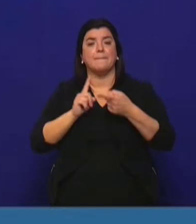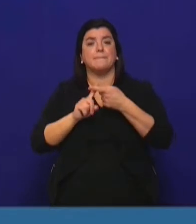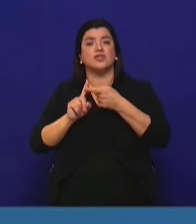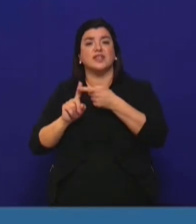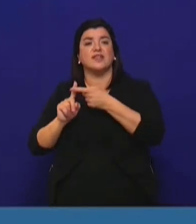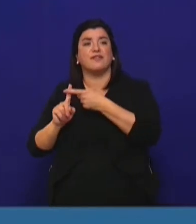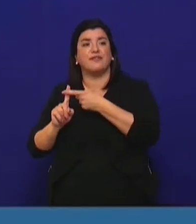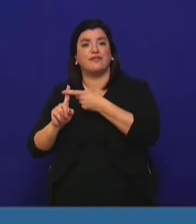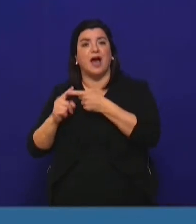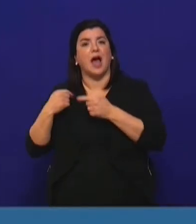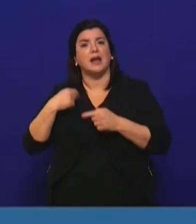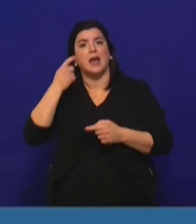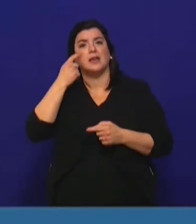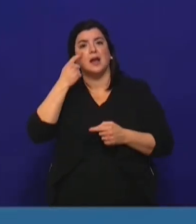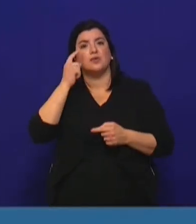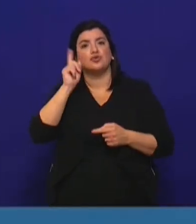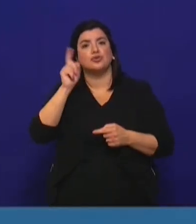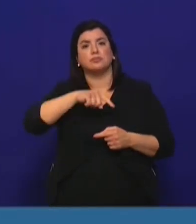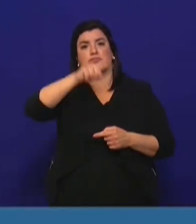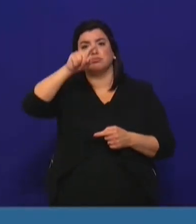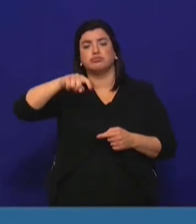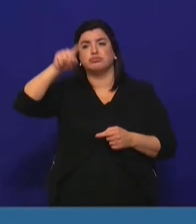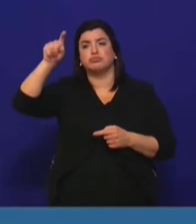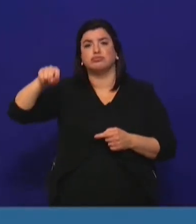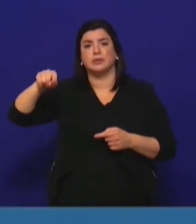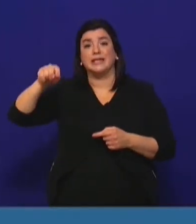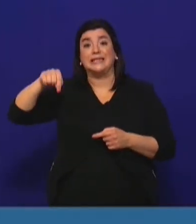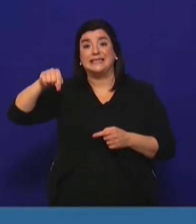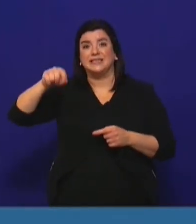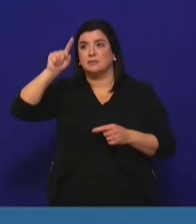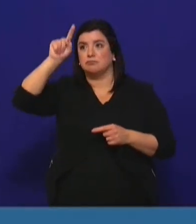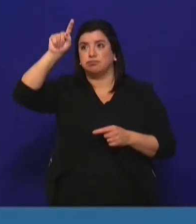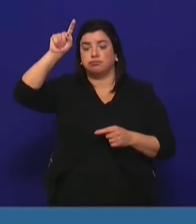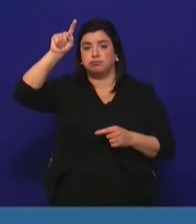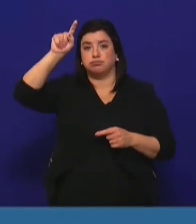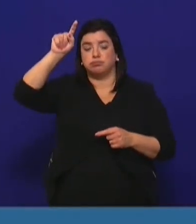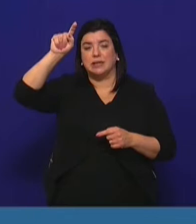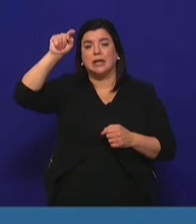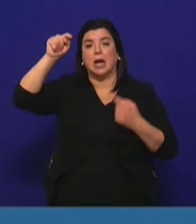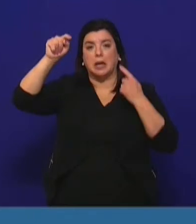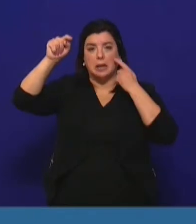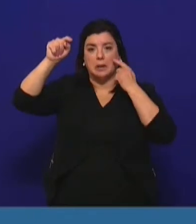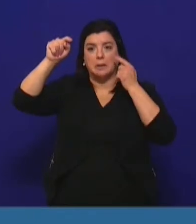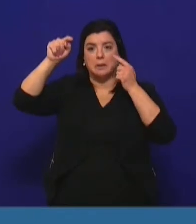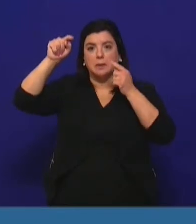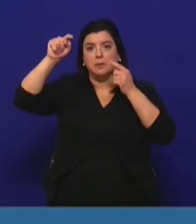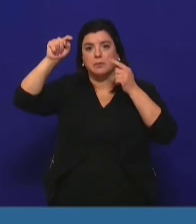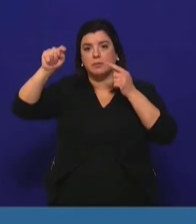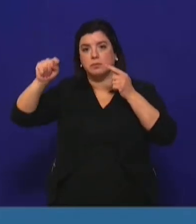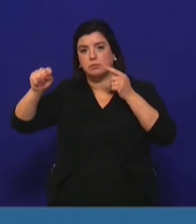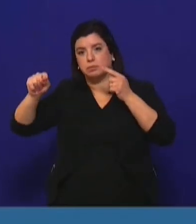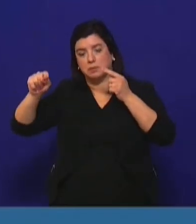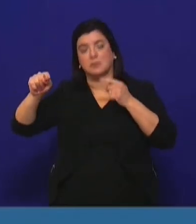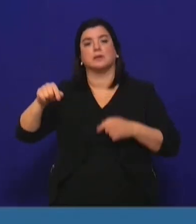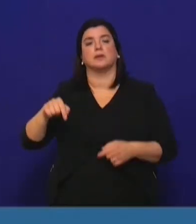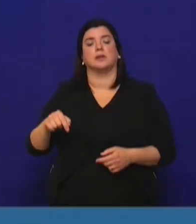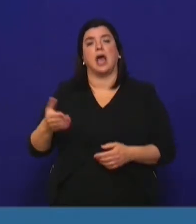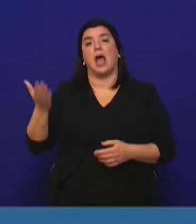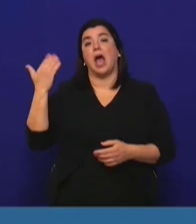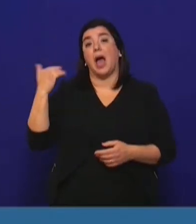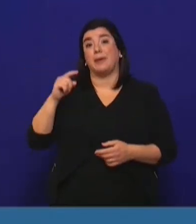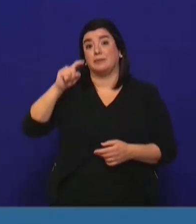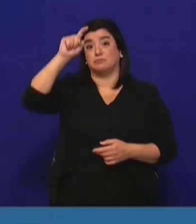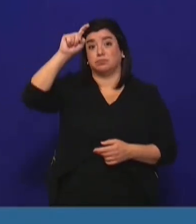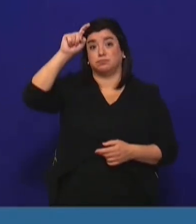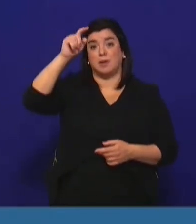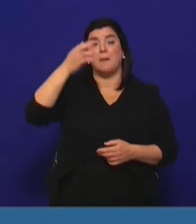ikollna, din naraw din ix-xejra fejn dak il-pik li kellna li kien korrelat mal-każijiet tal-Diċembru